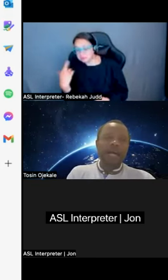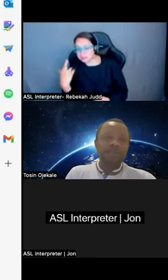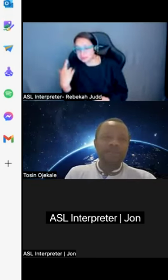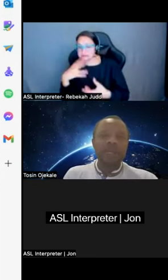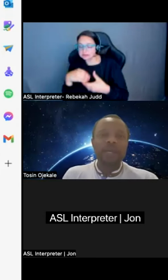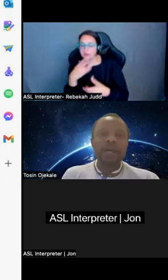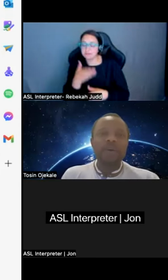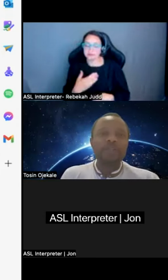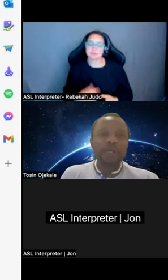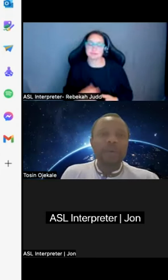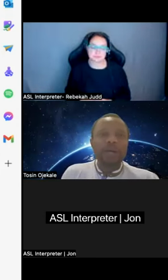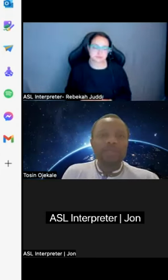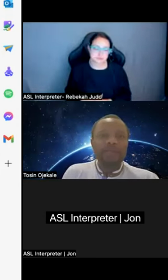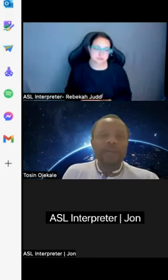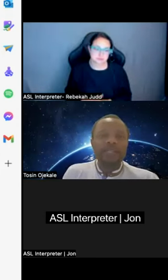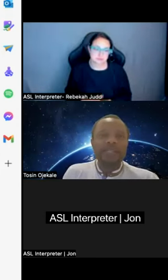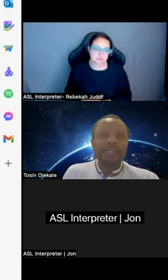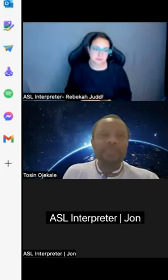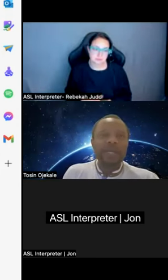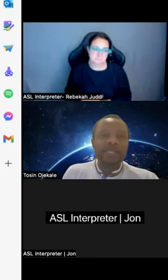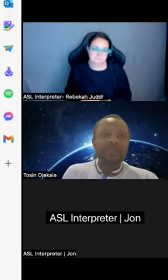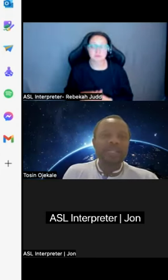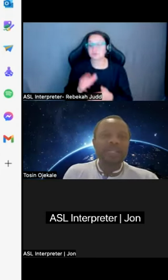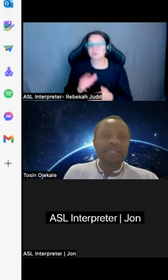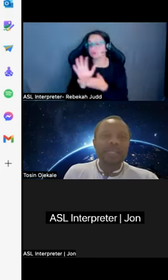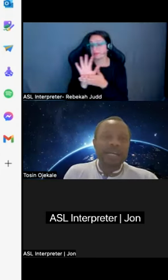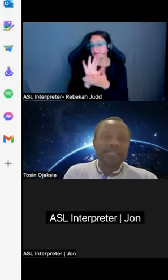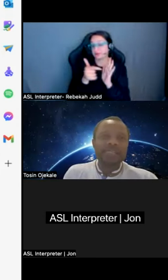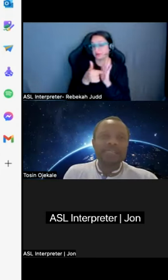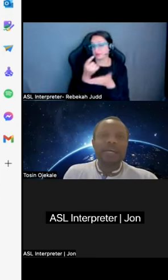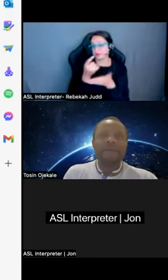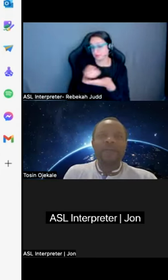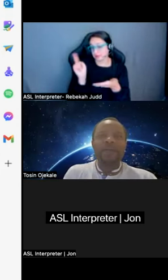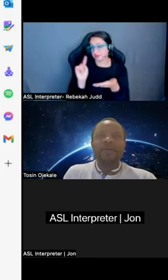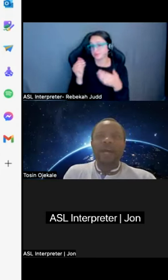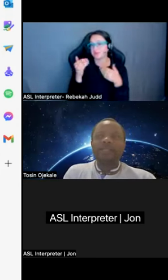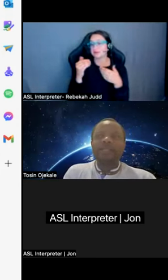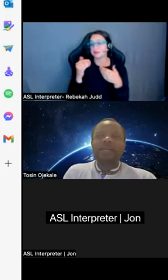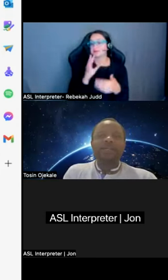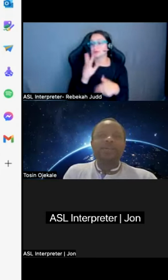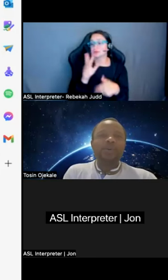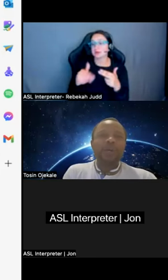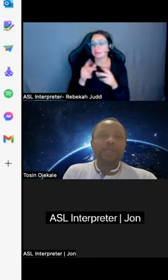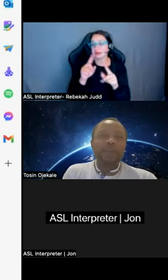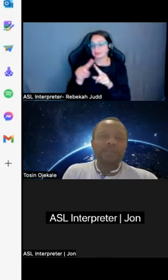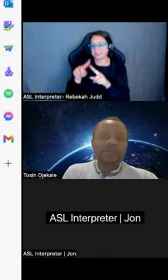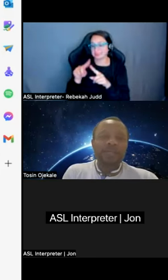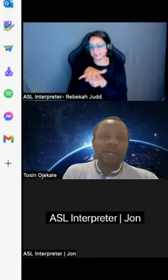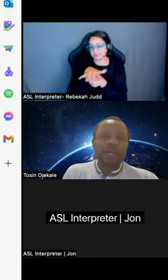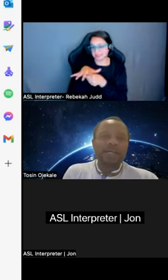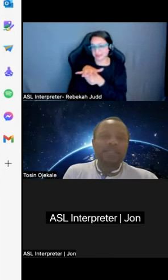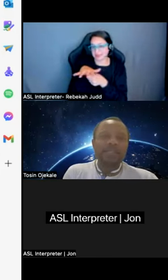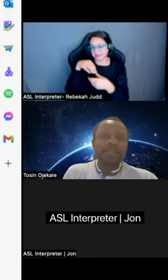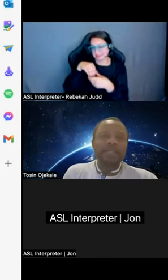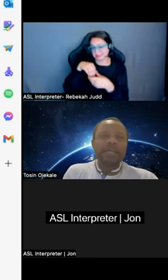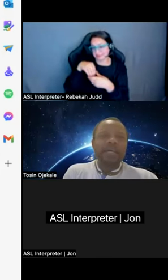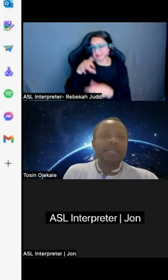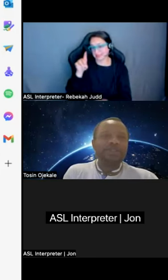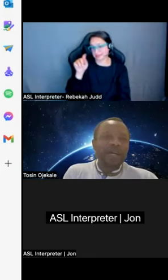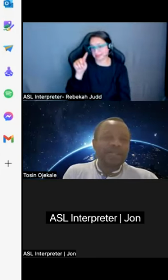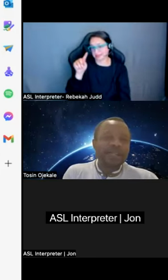shown last week, we talked about different spaces within the data center, right? So we talked about